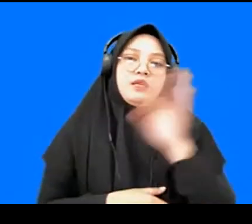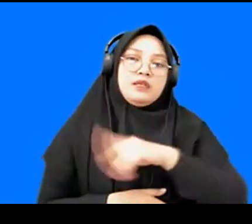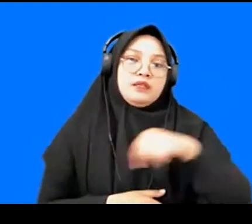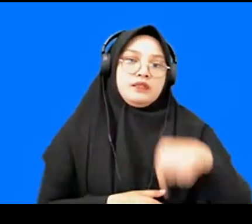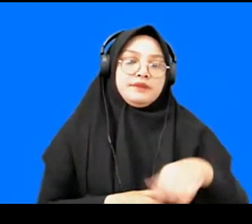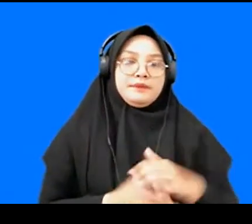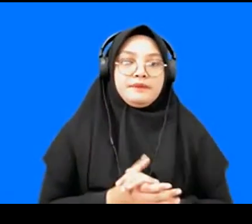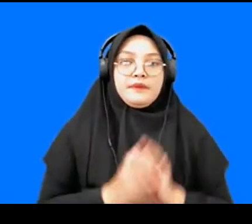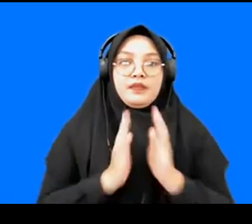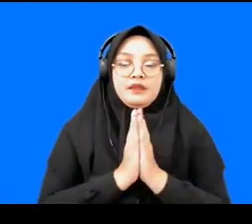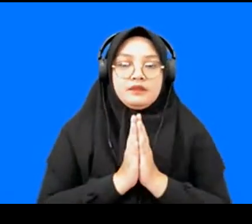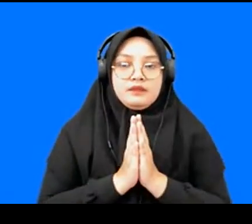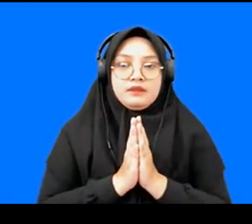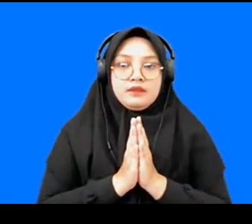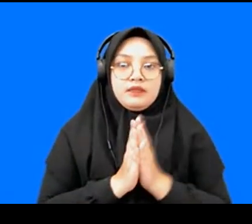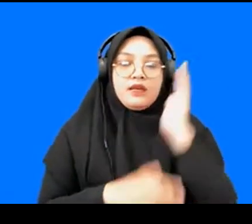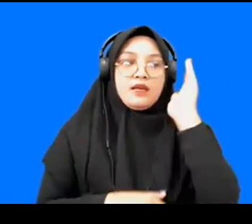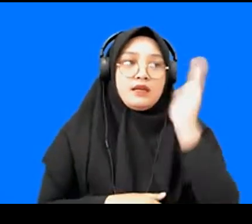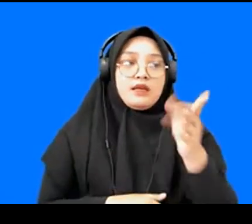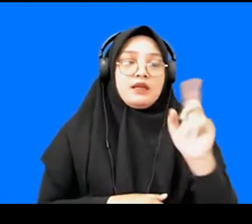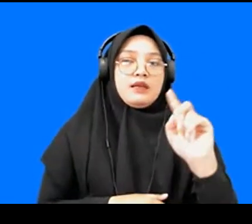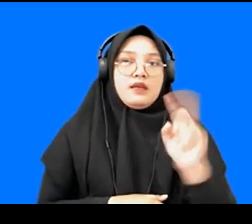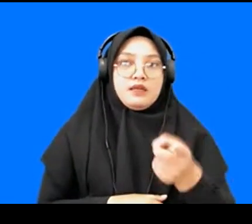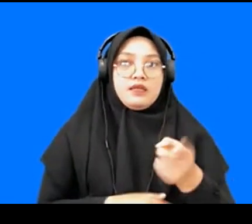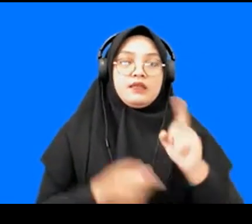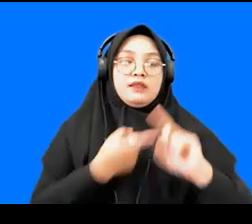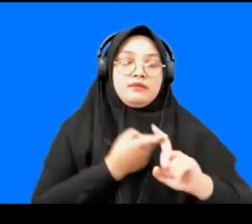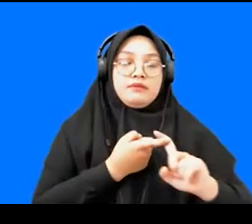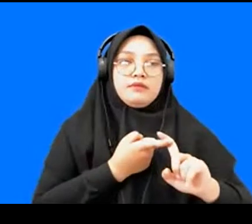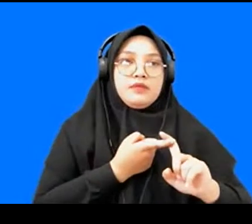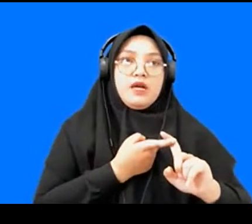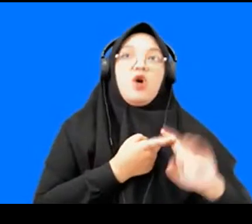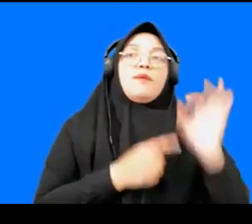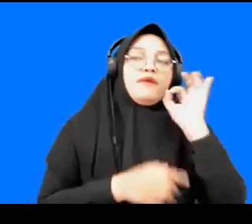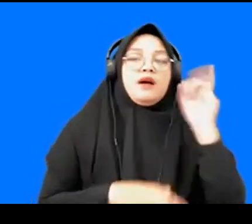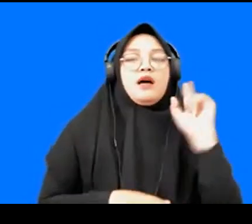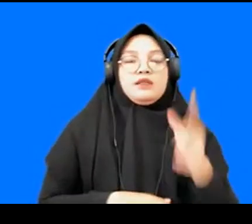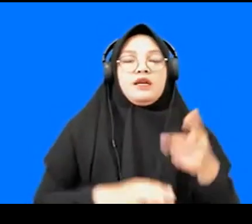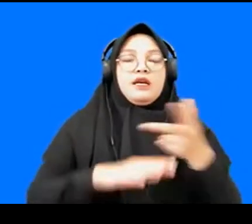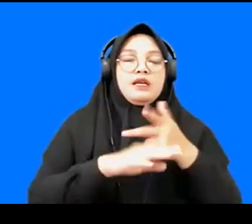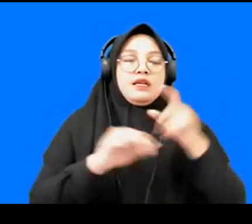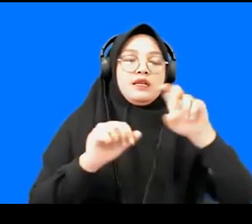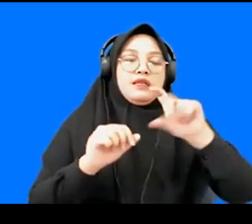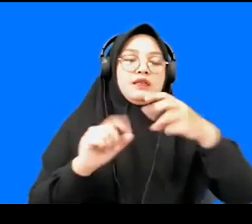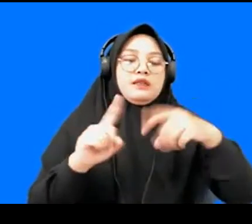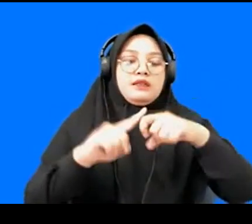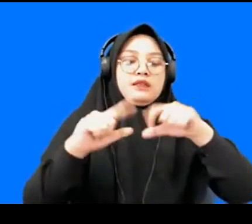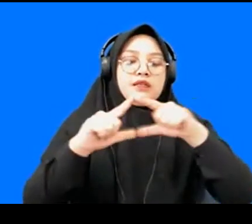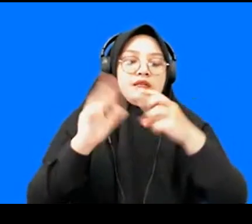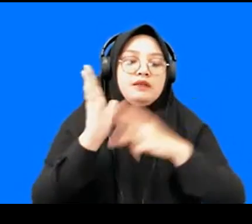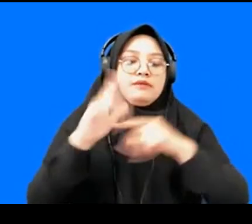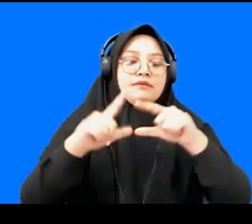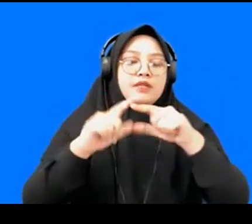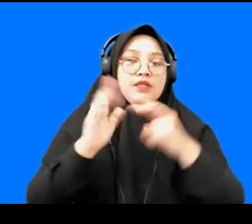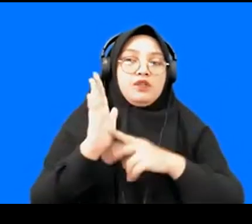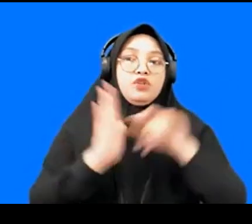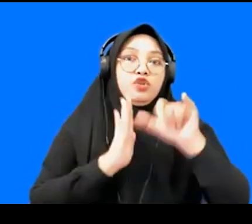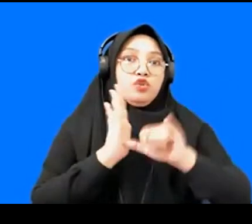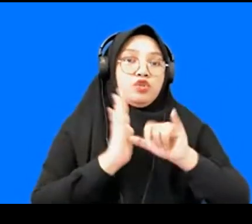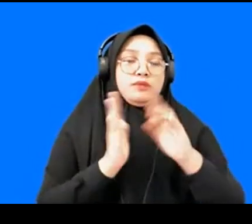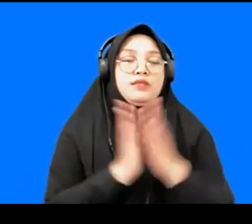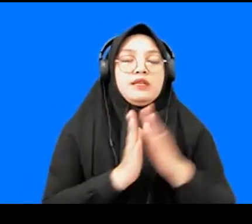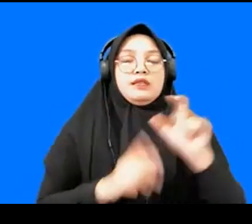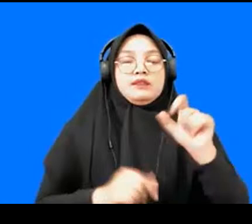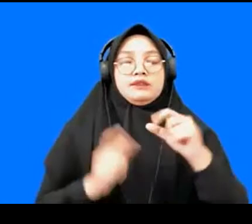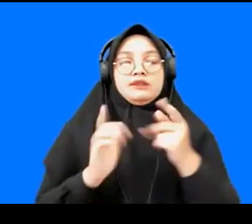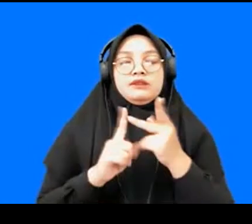There will be a record on YouTube on PRAKARSA channel, and you can hear it again. And the report will be put